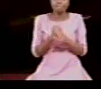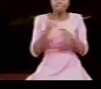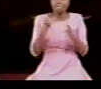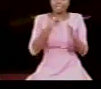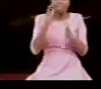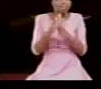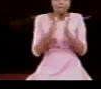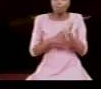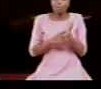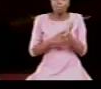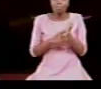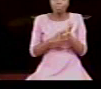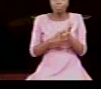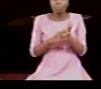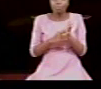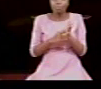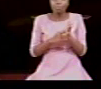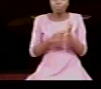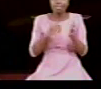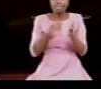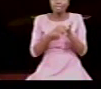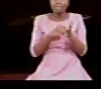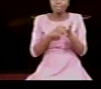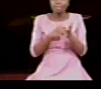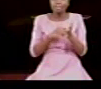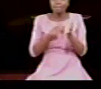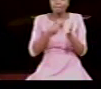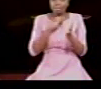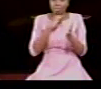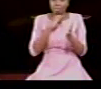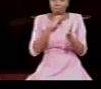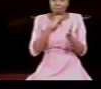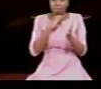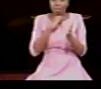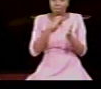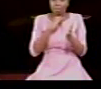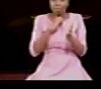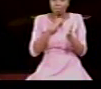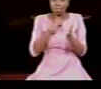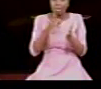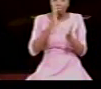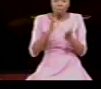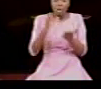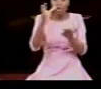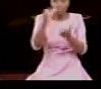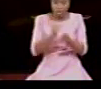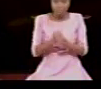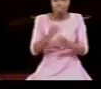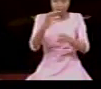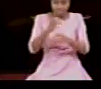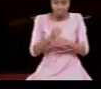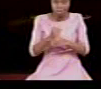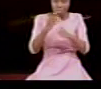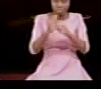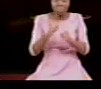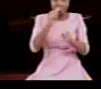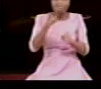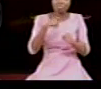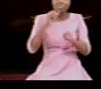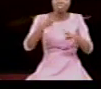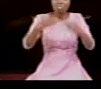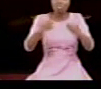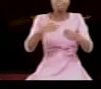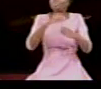law. It's we are receiving, you don't give out, you will dry up.